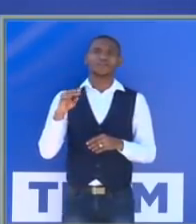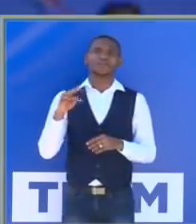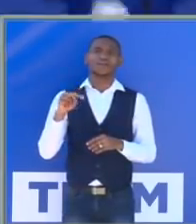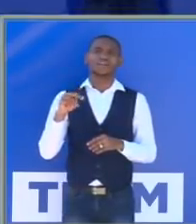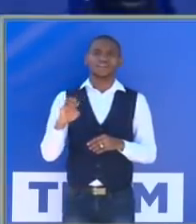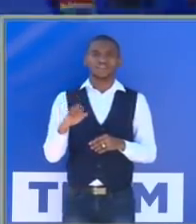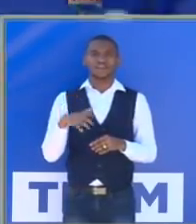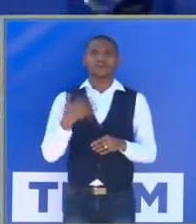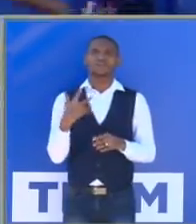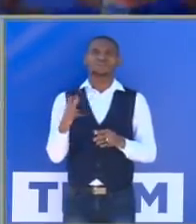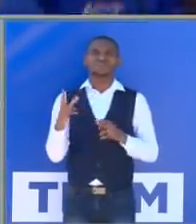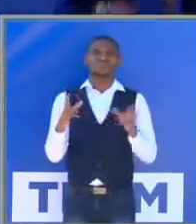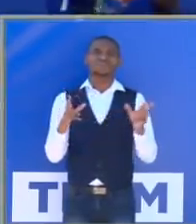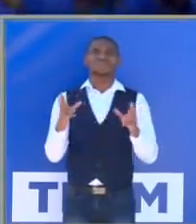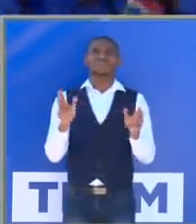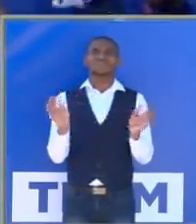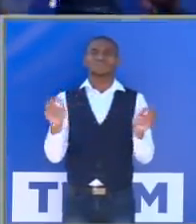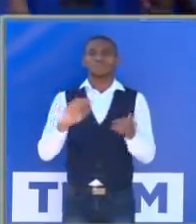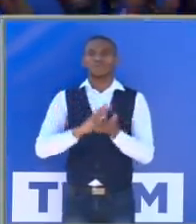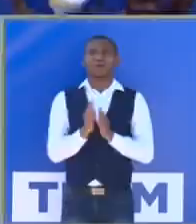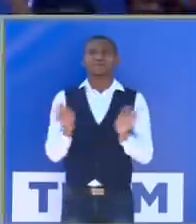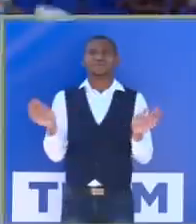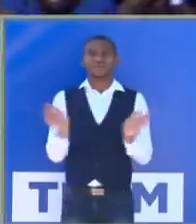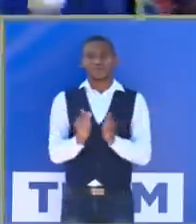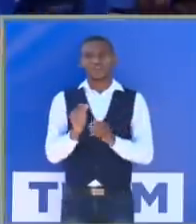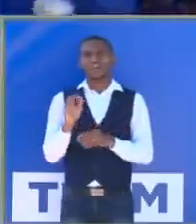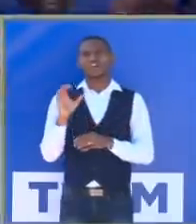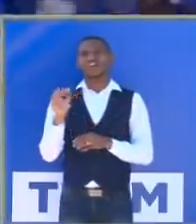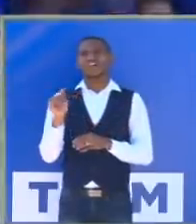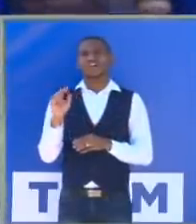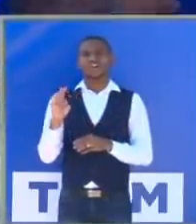this cabinet, make it much smaller, and make sure